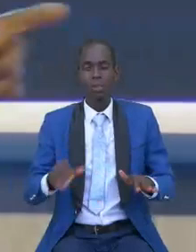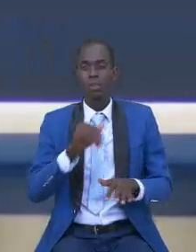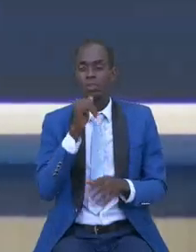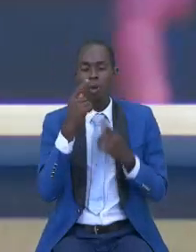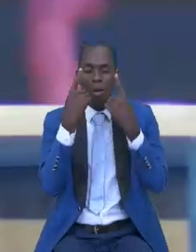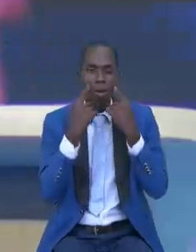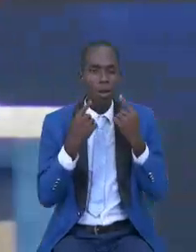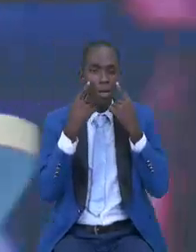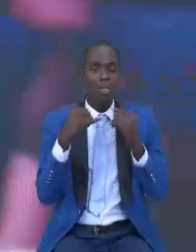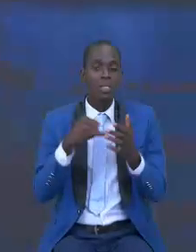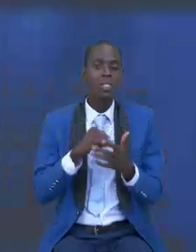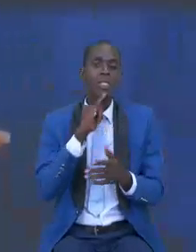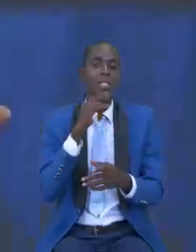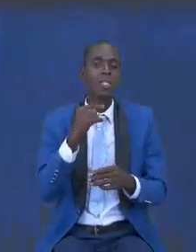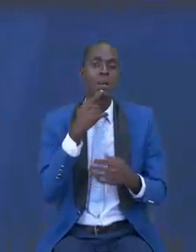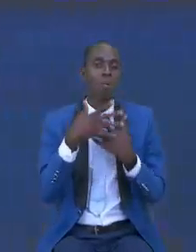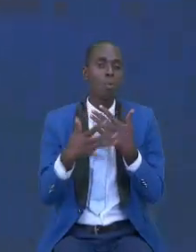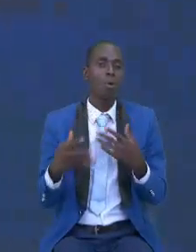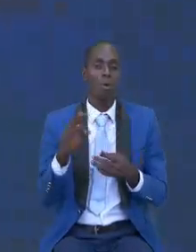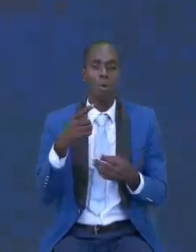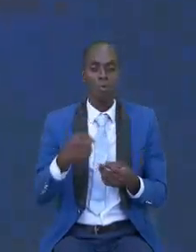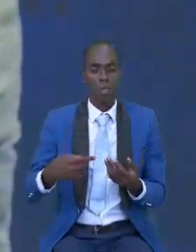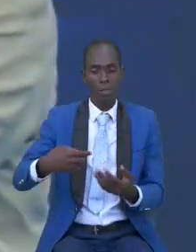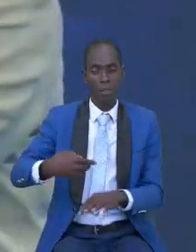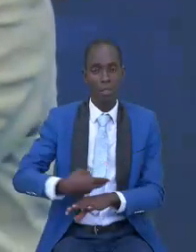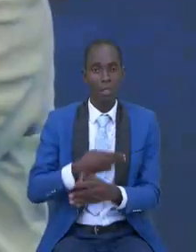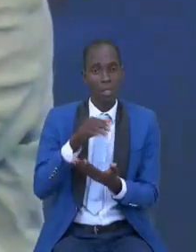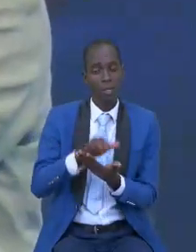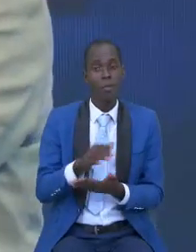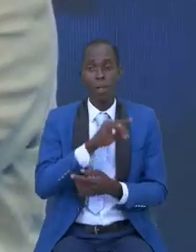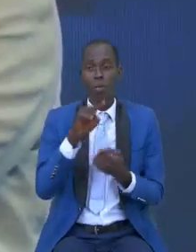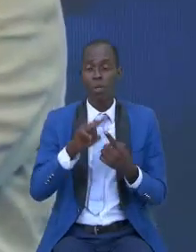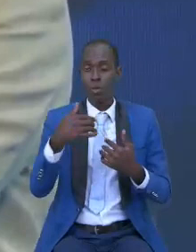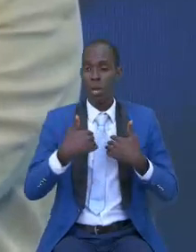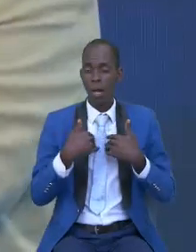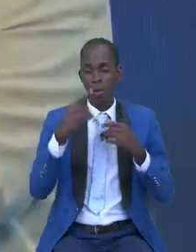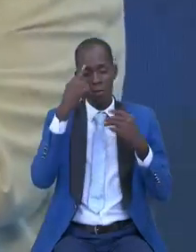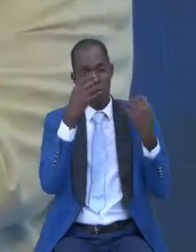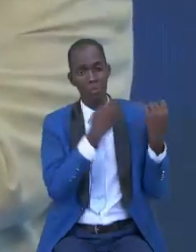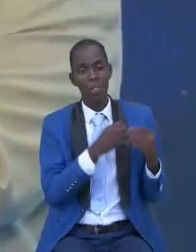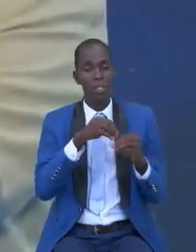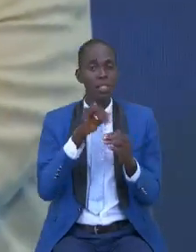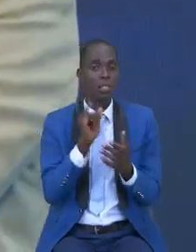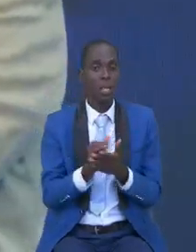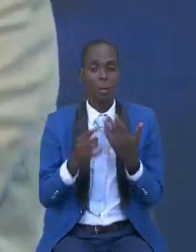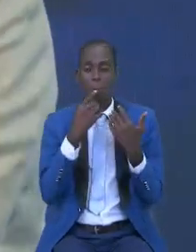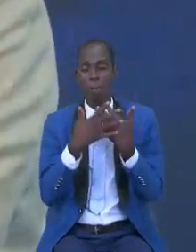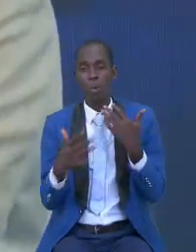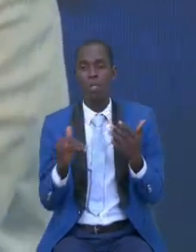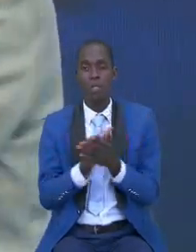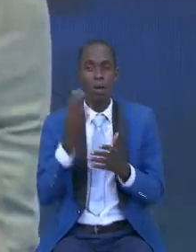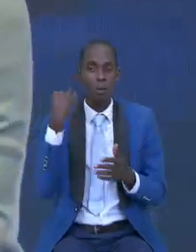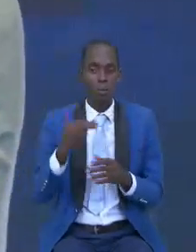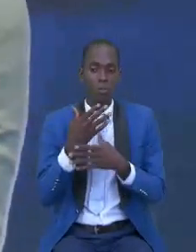is the blood of the Lamb. And when you have faith in that blood that was shed for you on the cross